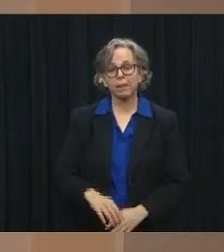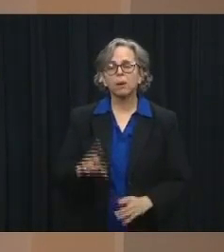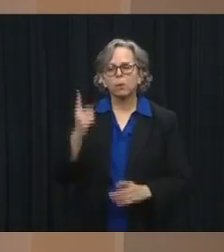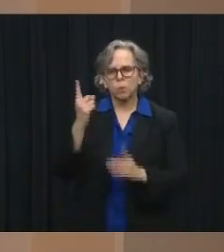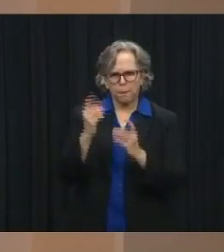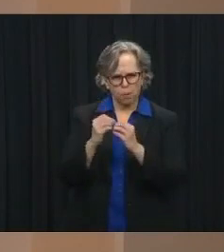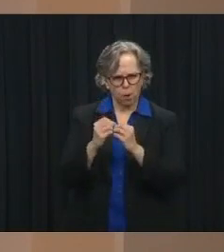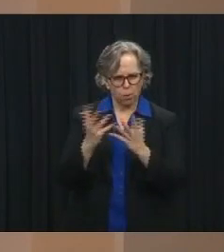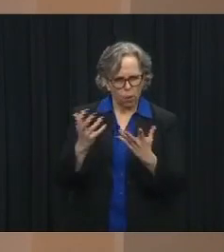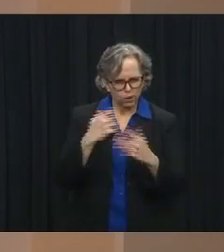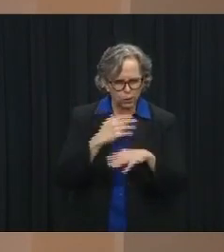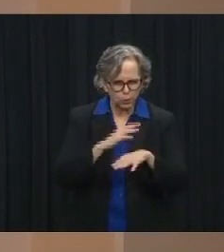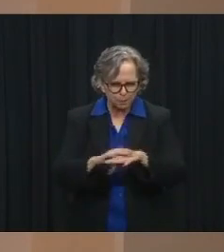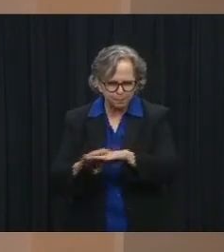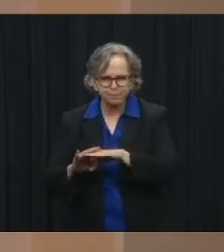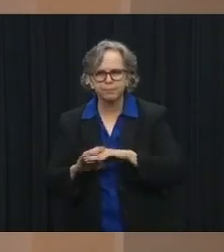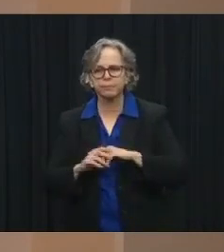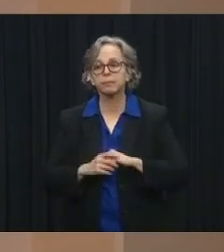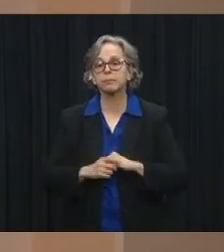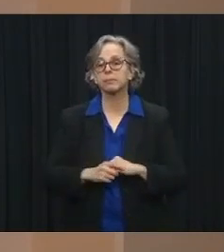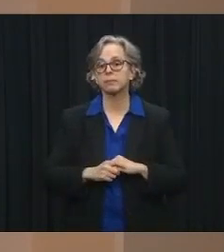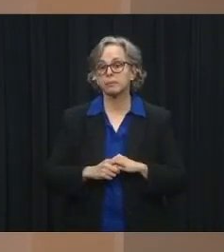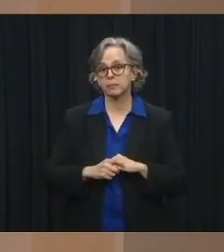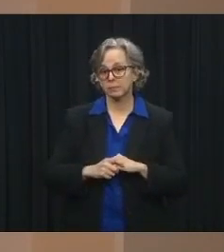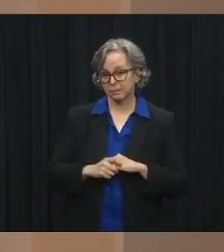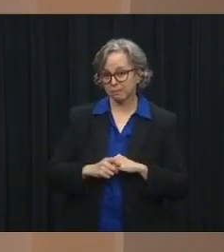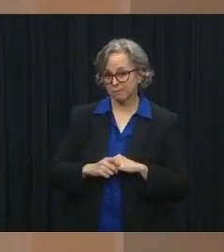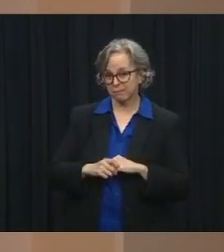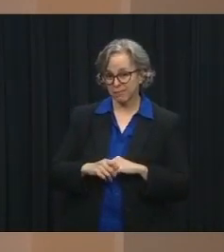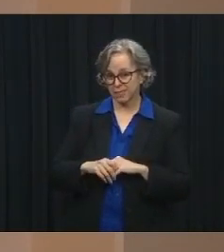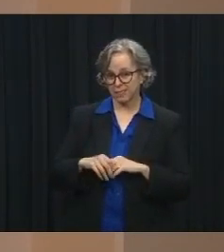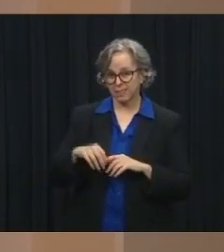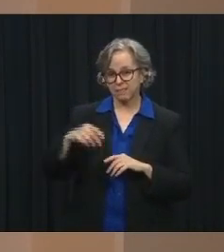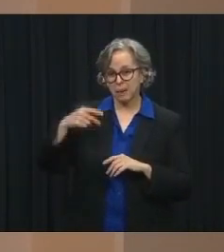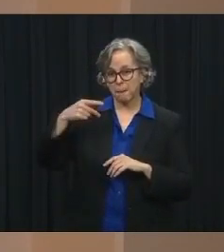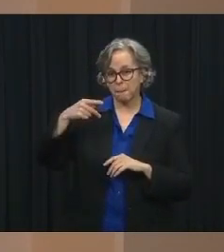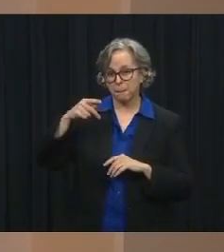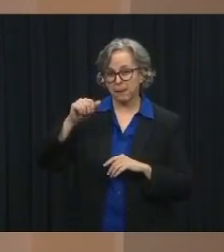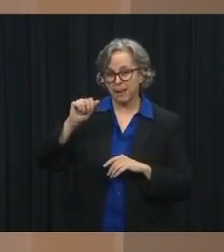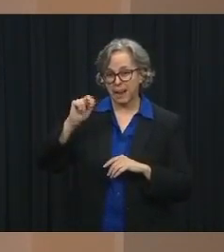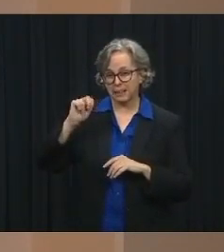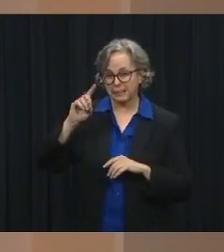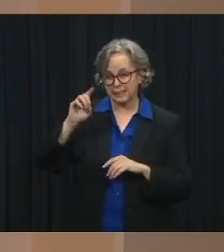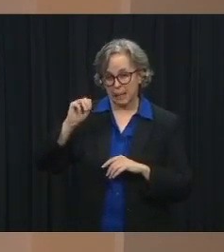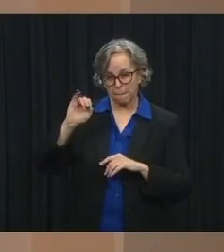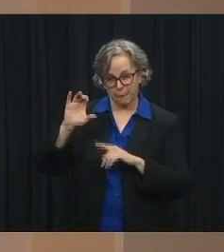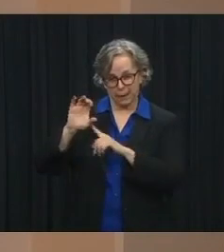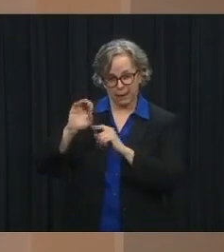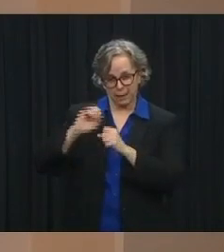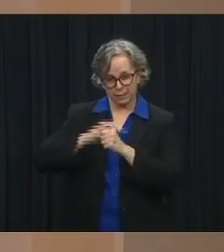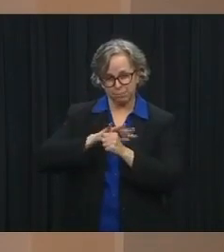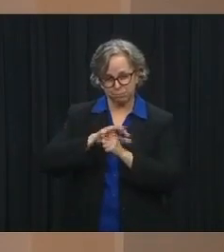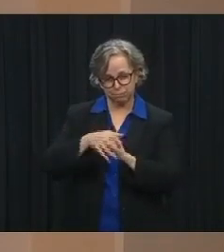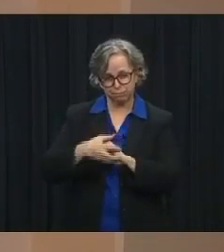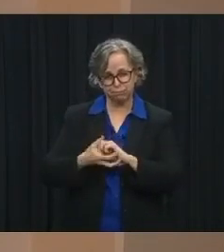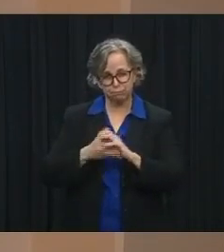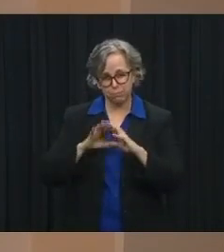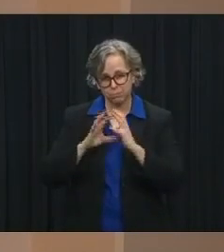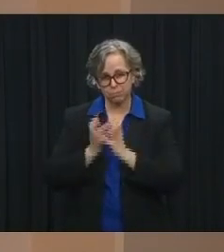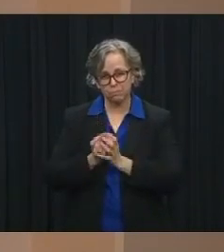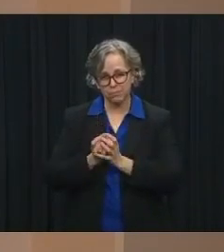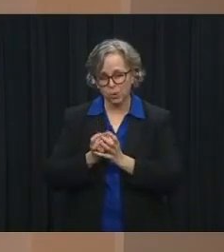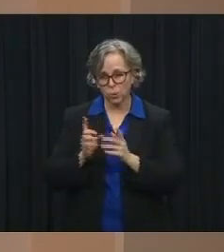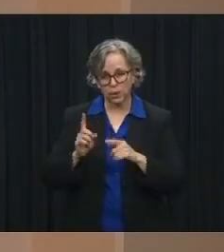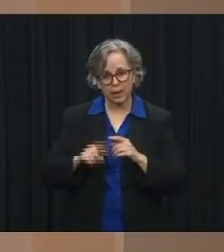the pandemic. The earlier you make these decisions, the better off we're going to be in state government funding. Unfortunately, this is my